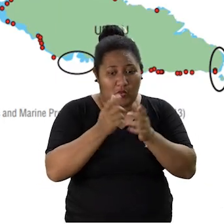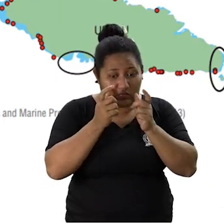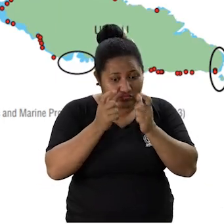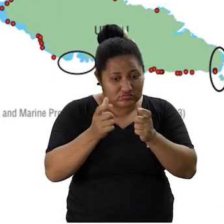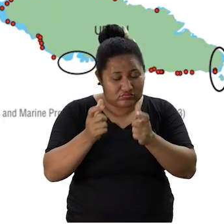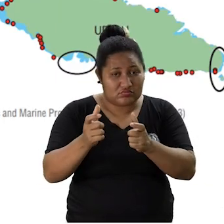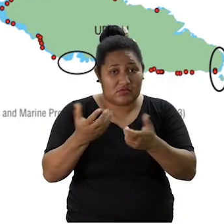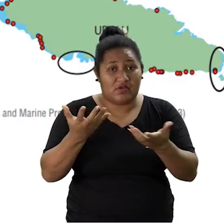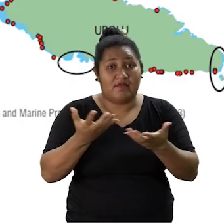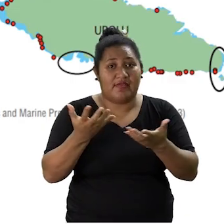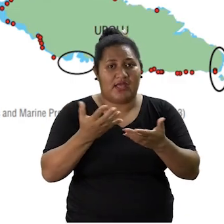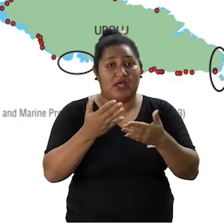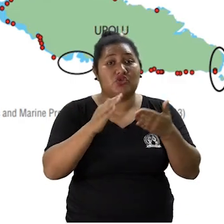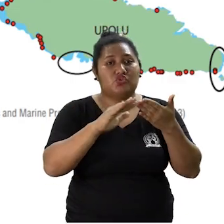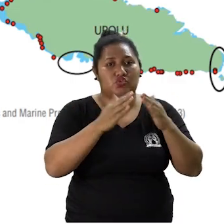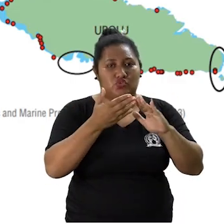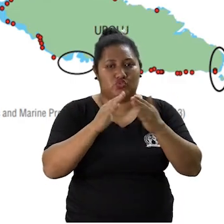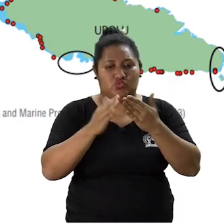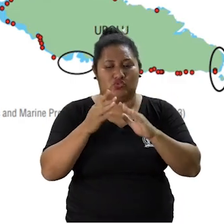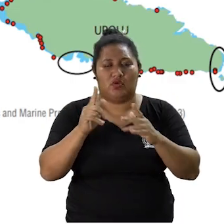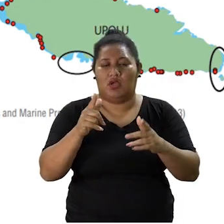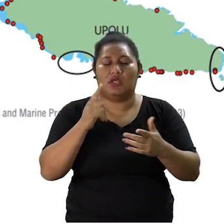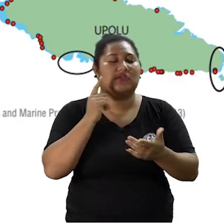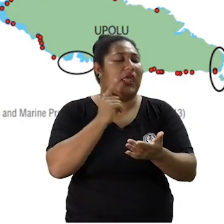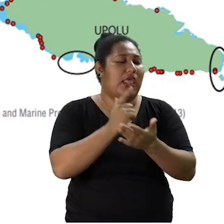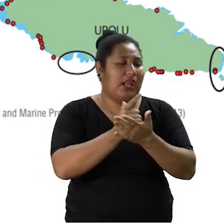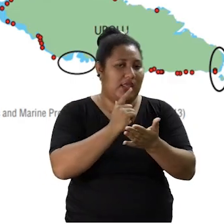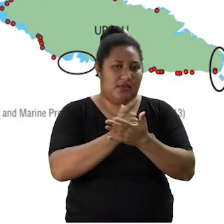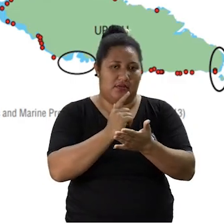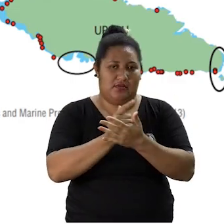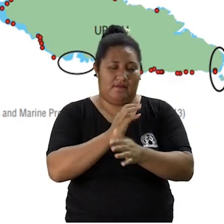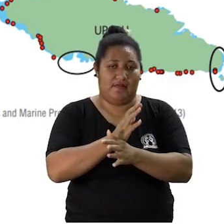mawhio anga. Whailasi tele o tatou whaasao nei.